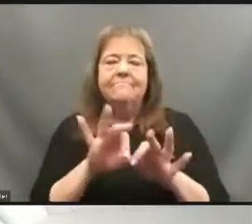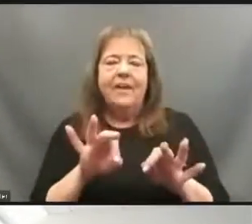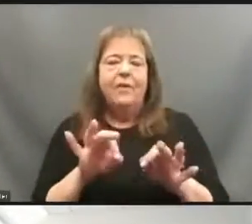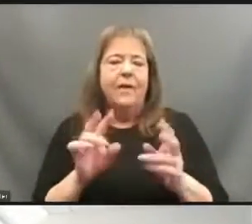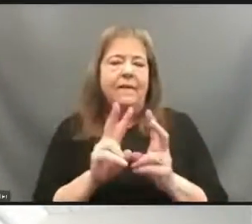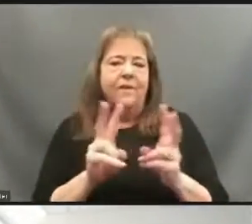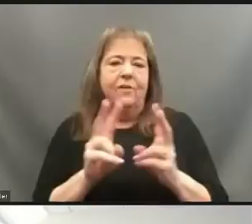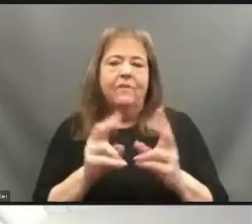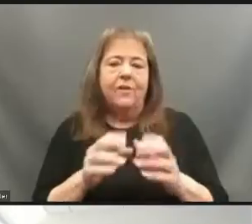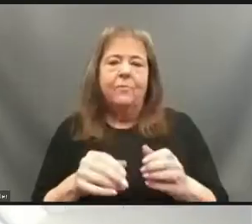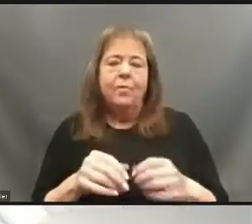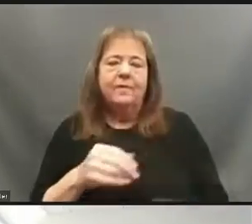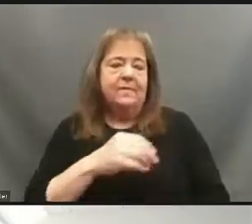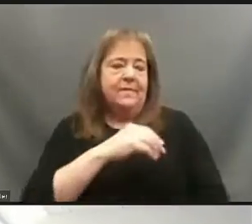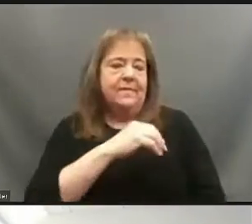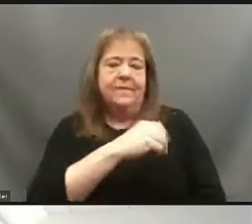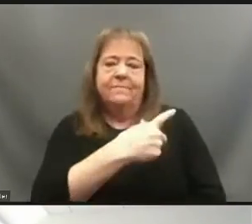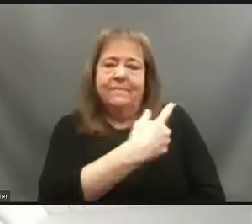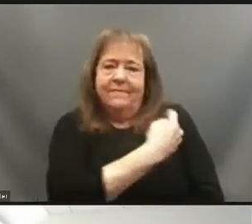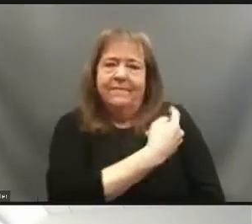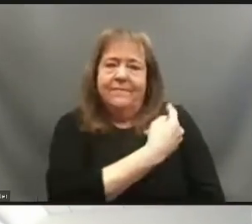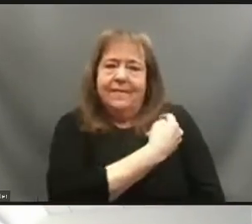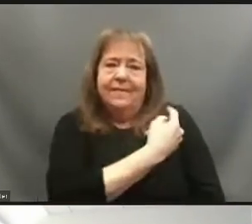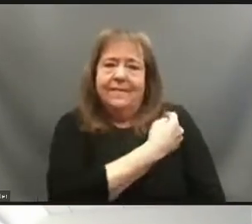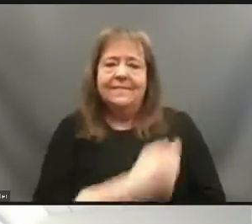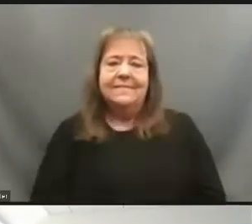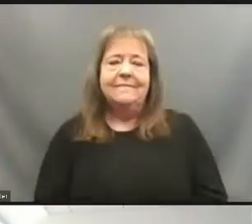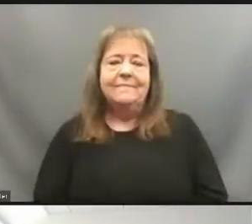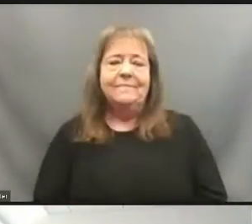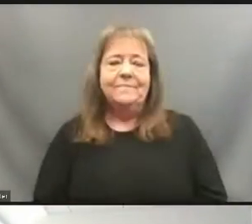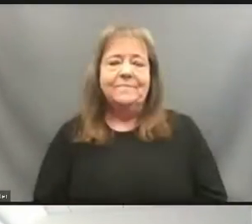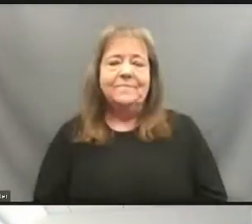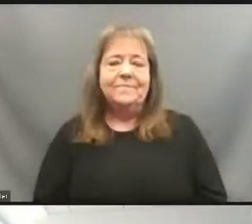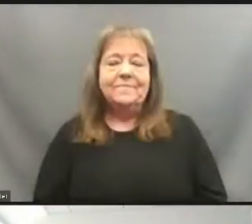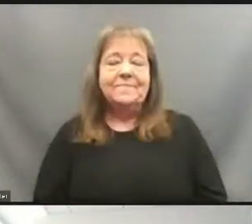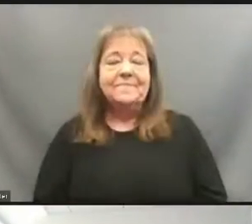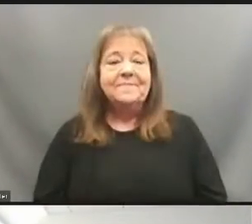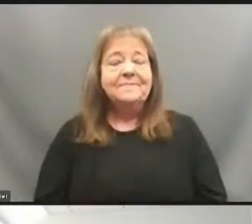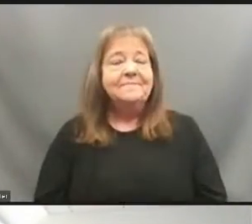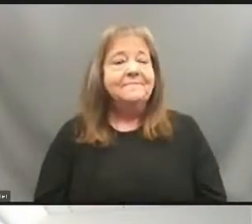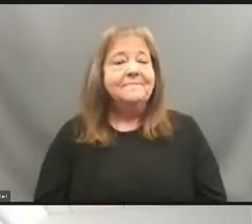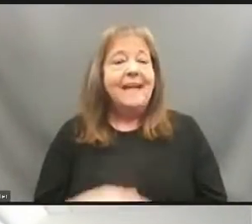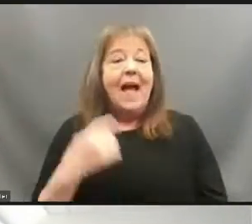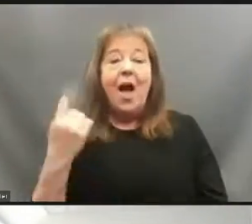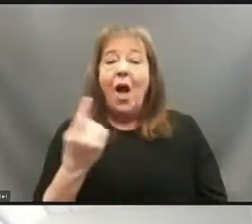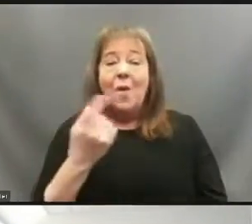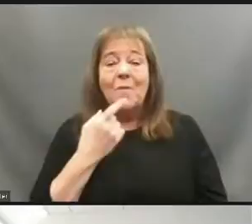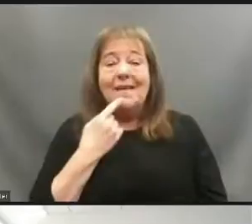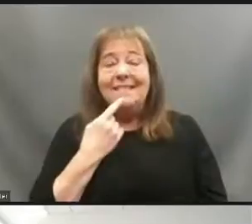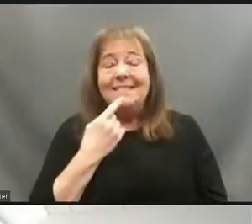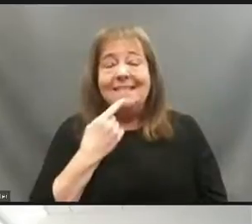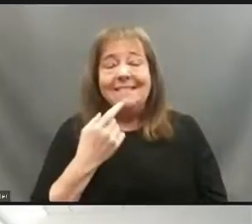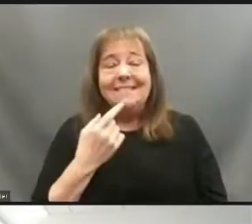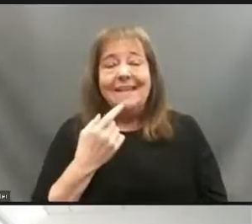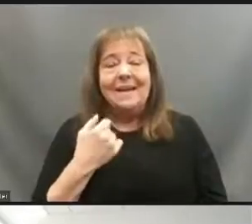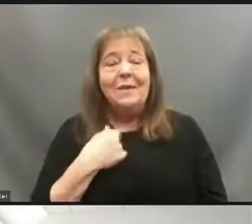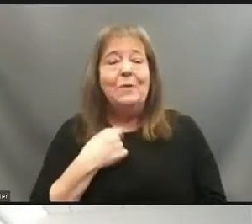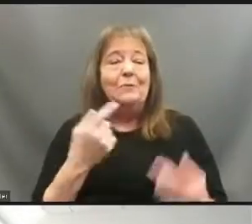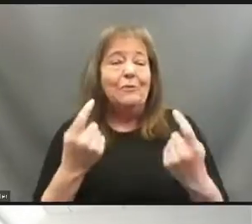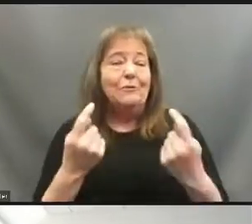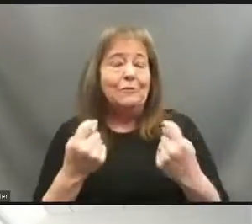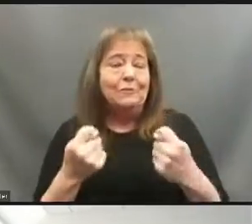the initial vaccine series. As always, we are trying